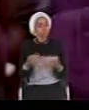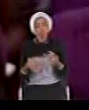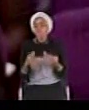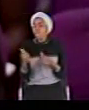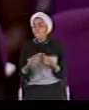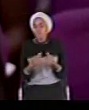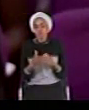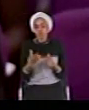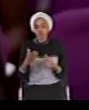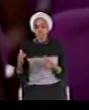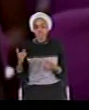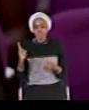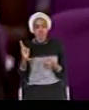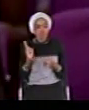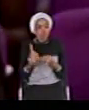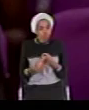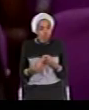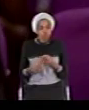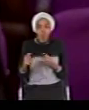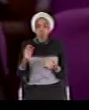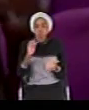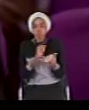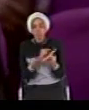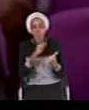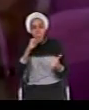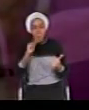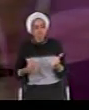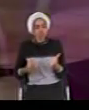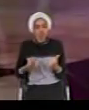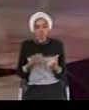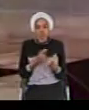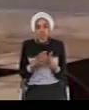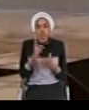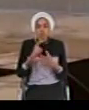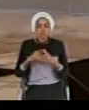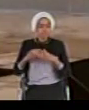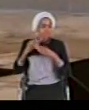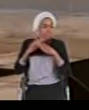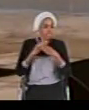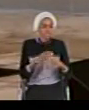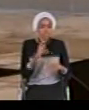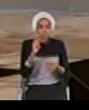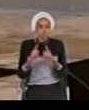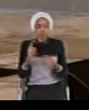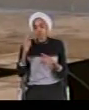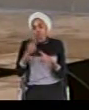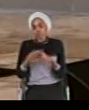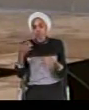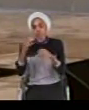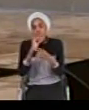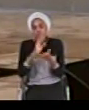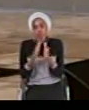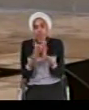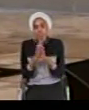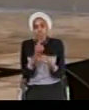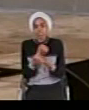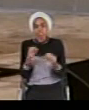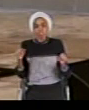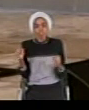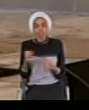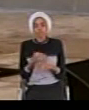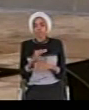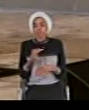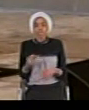everything to oppose the truth, to hinder people from getting saved, and to hinder